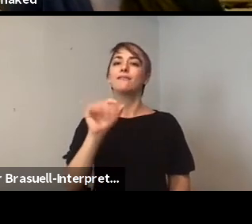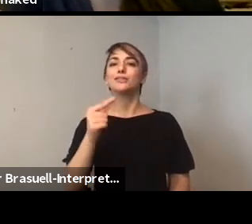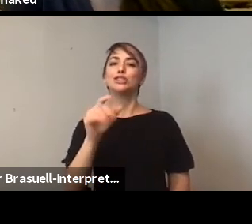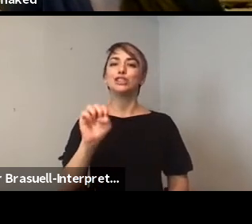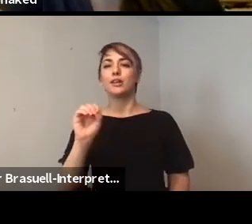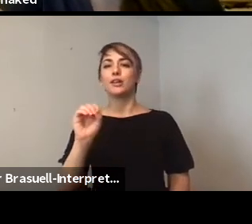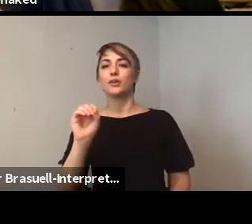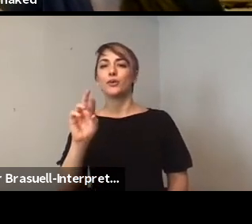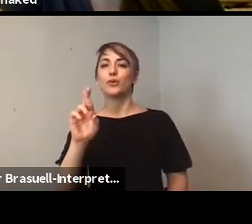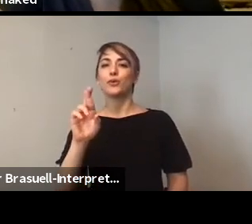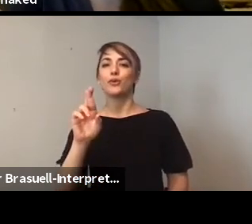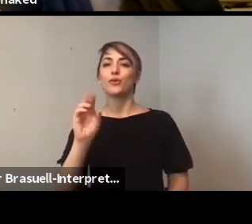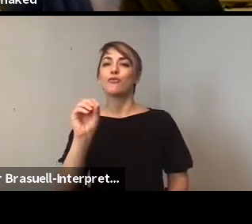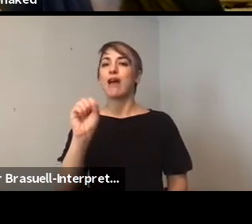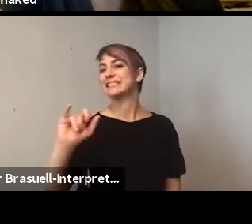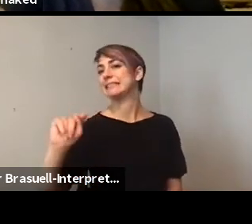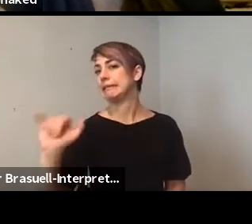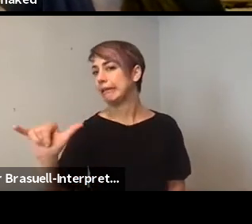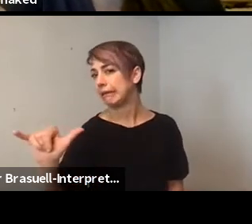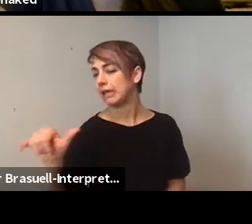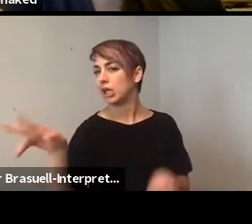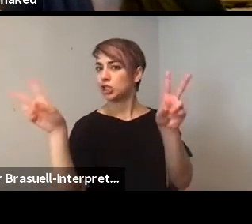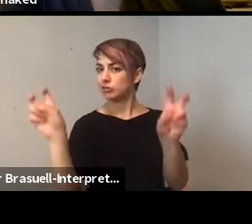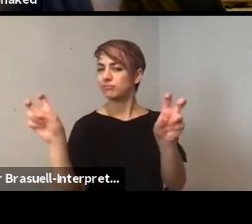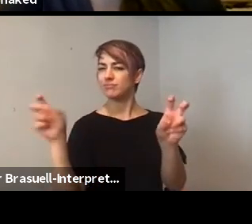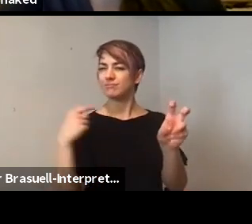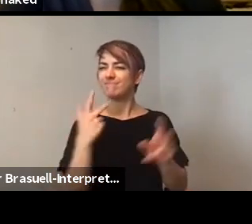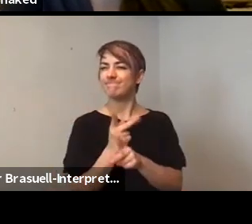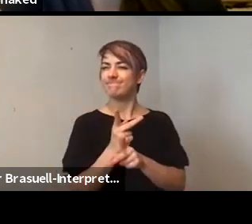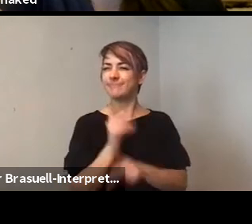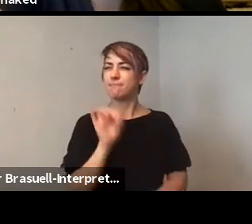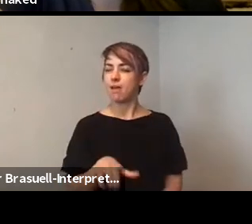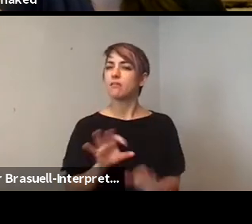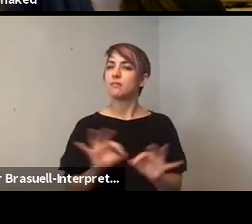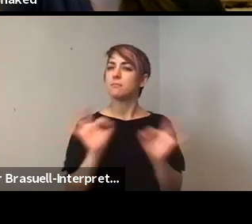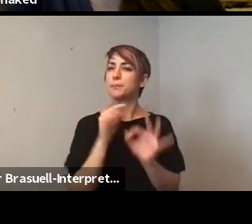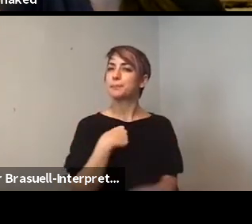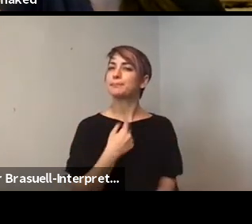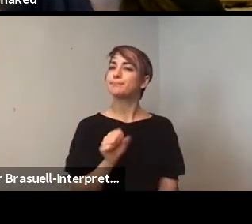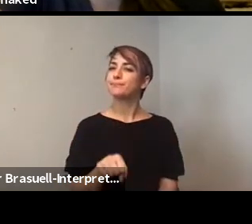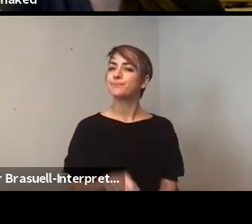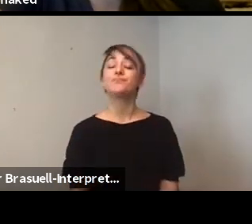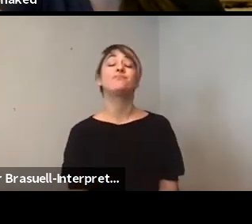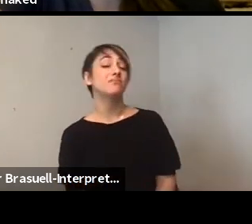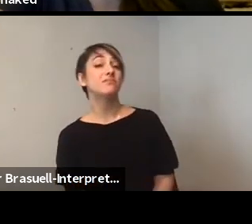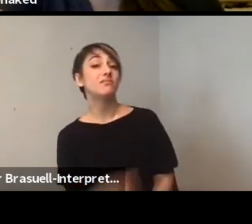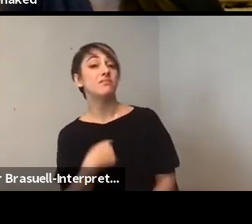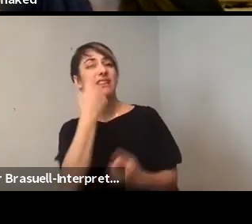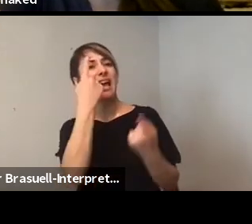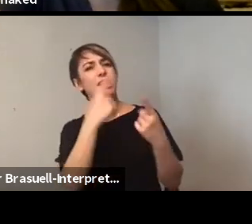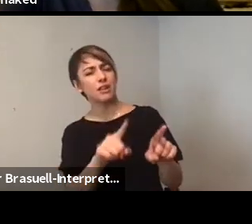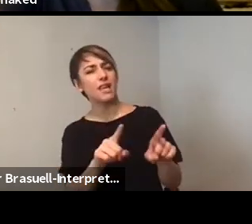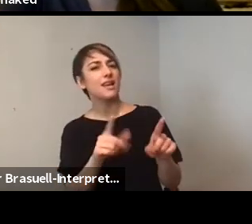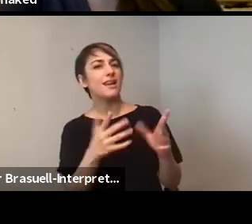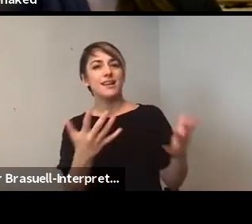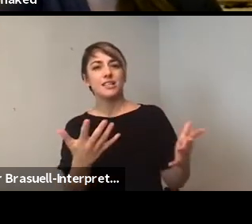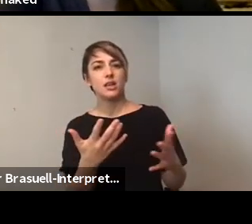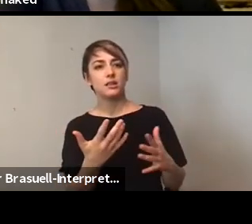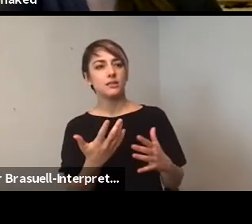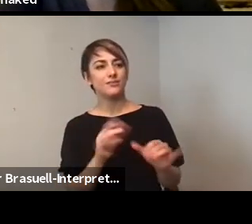one I really connect with. The limitation of being in your own apartment and slightly sort of cut off,